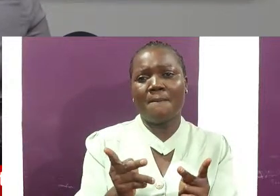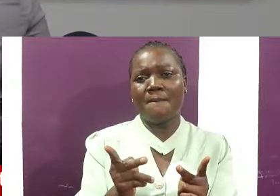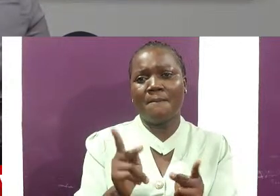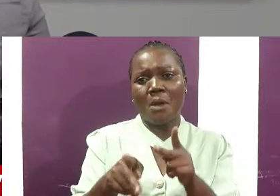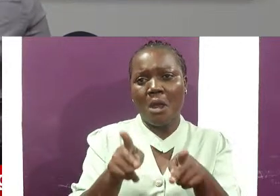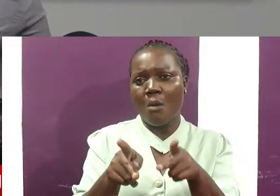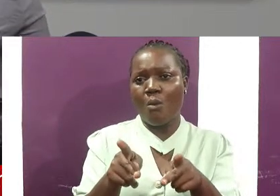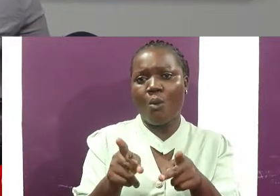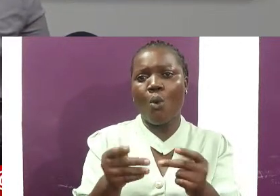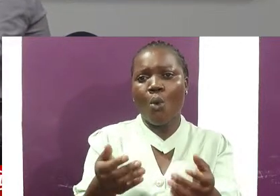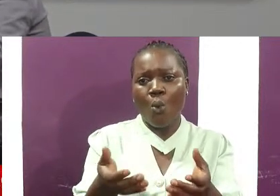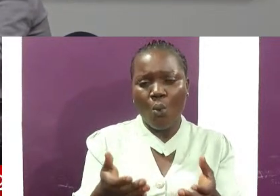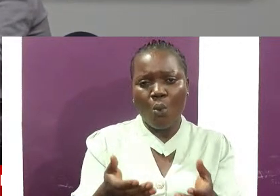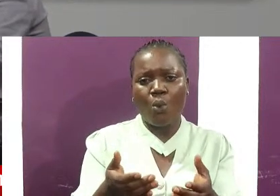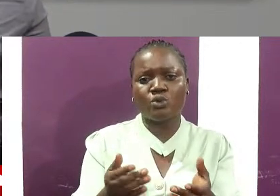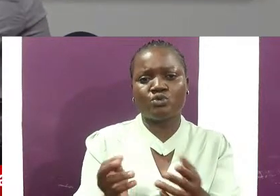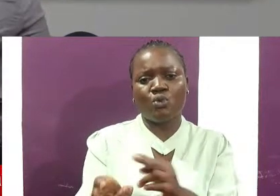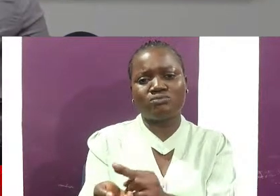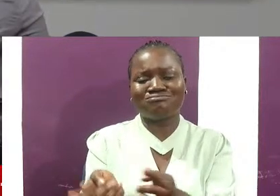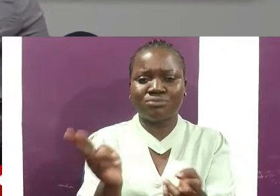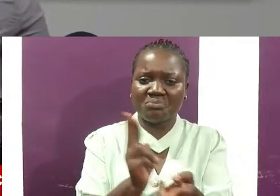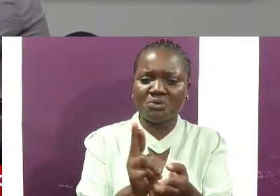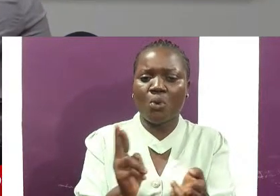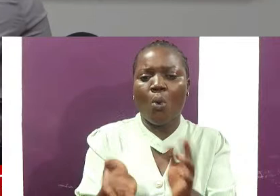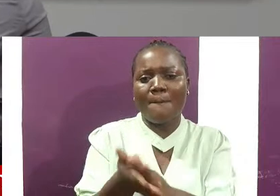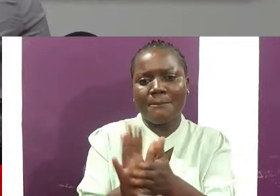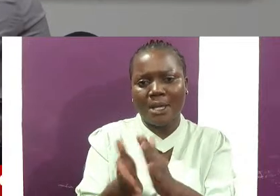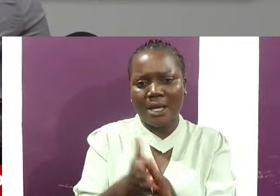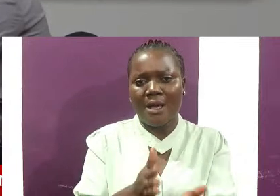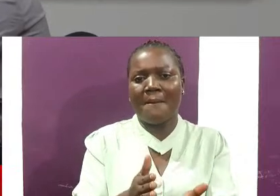willing to obey God. And even all the way back in Genesis 3, the